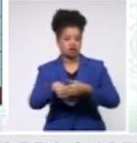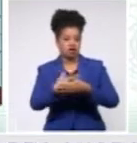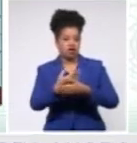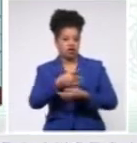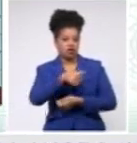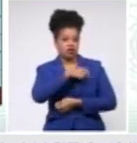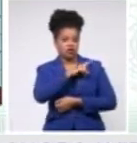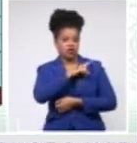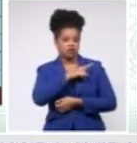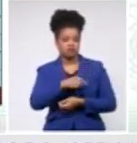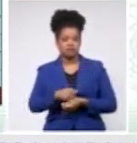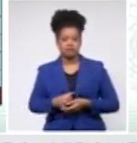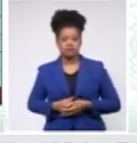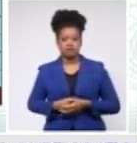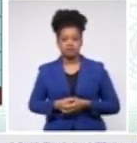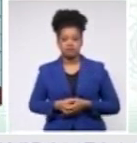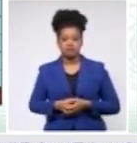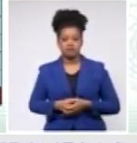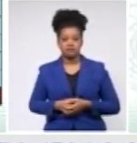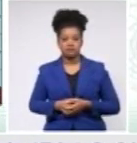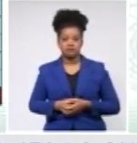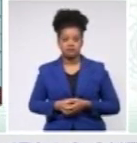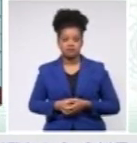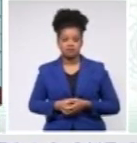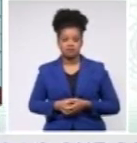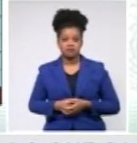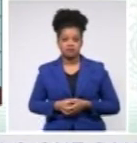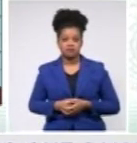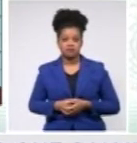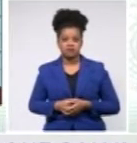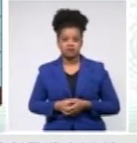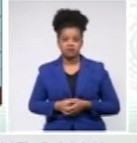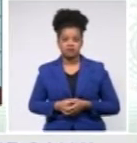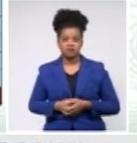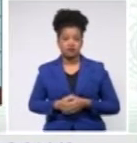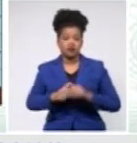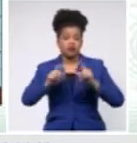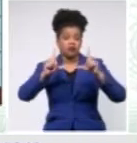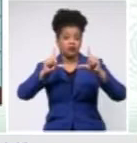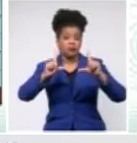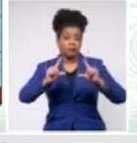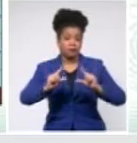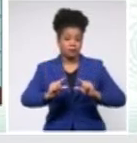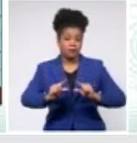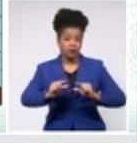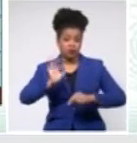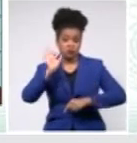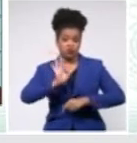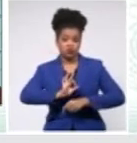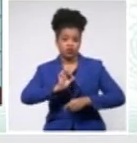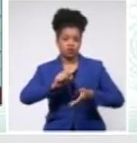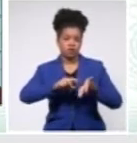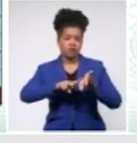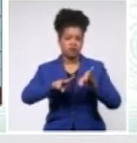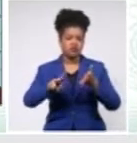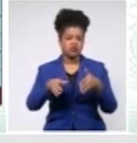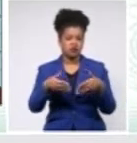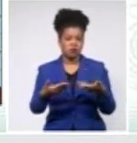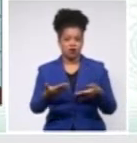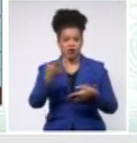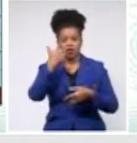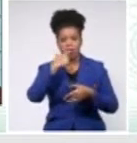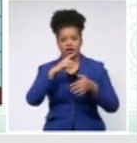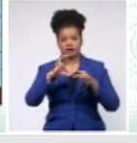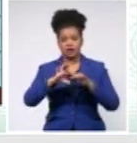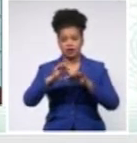several weeks, and others none over the last few months. Cuba's confirmed case rate